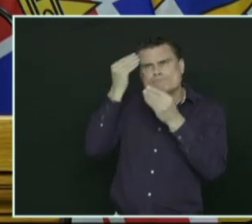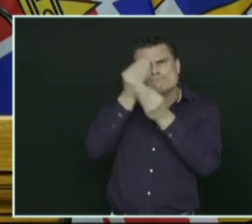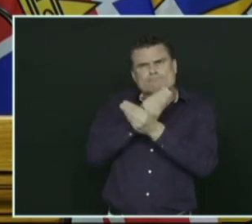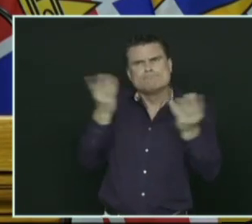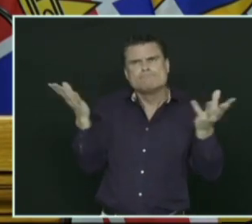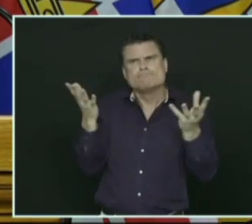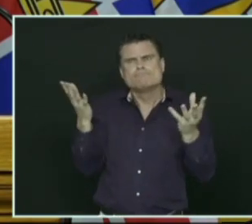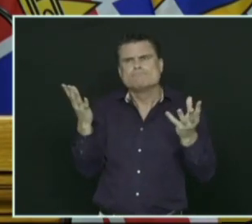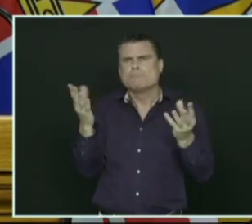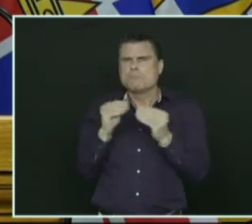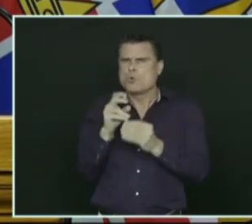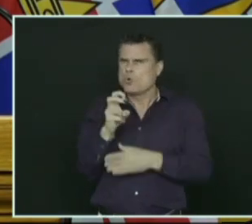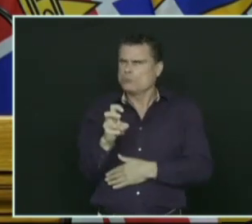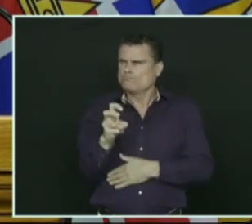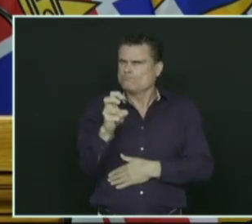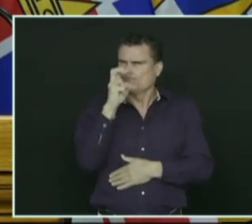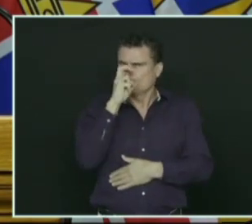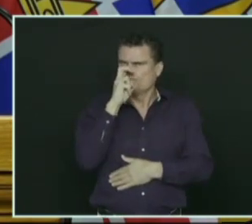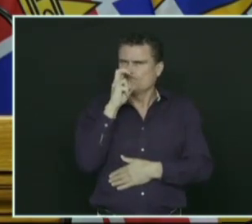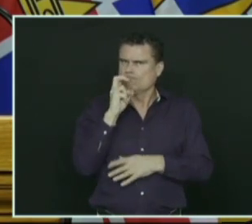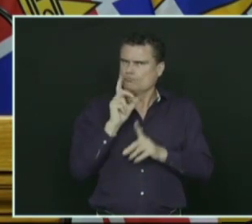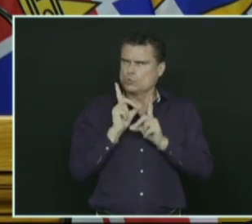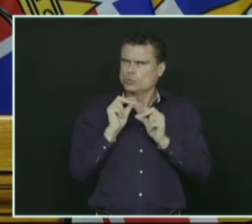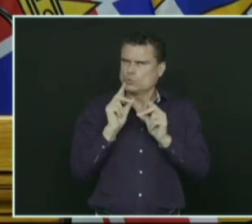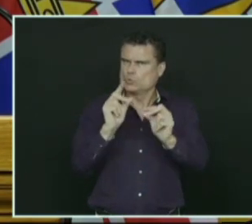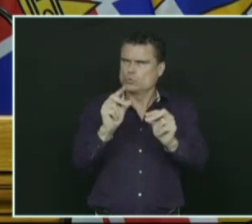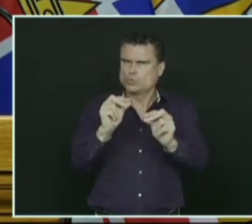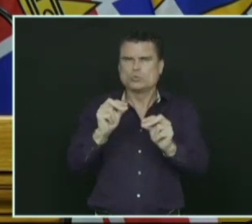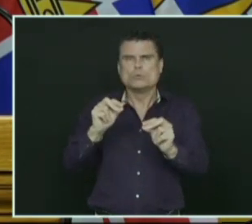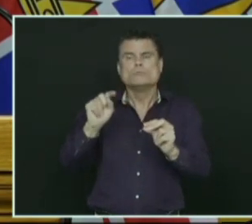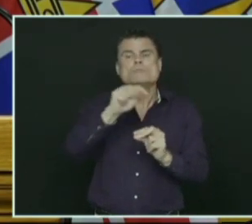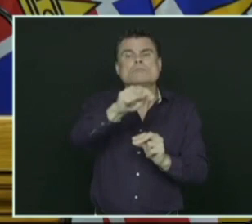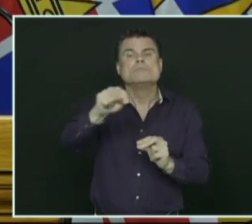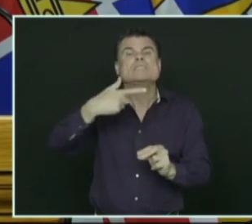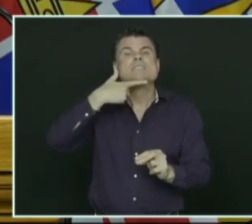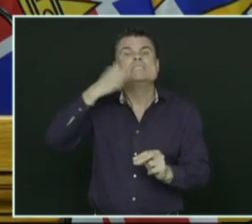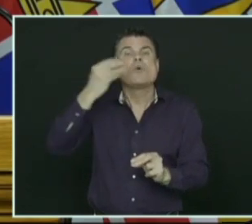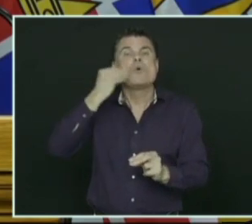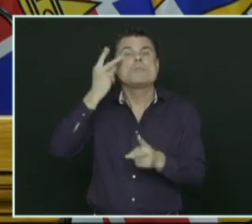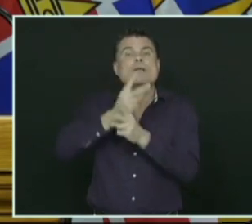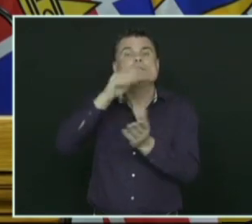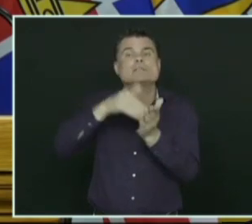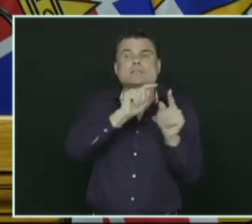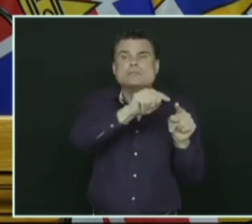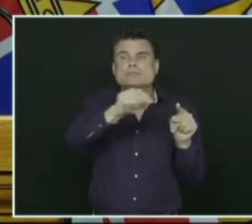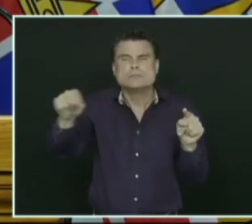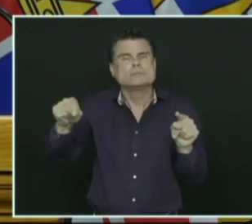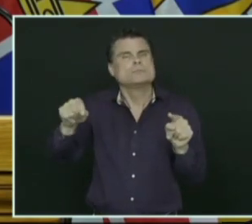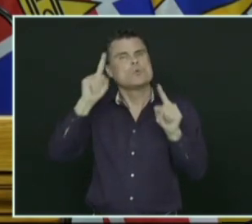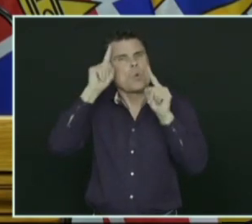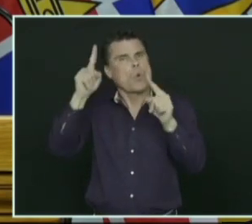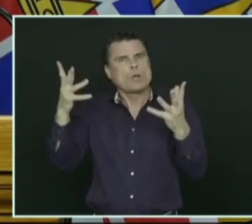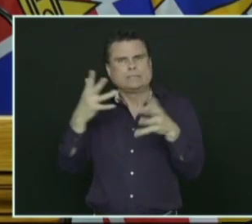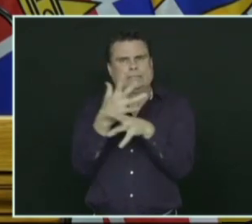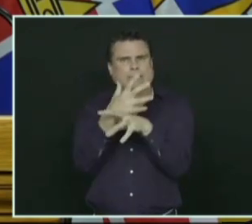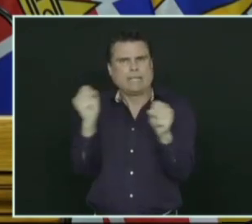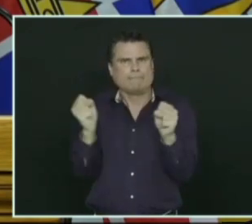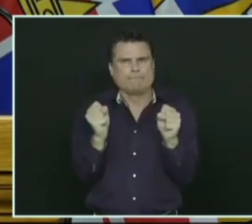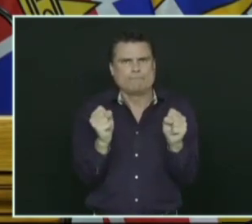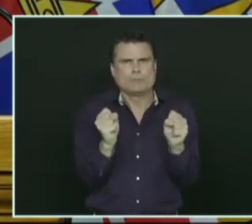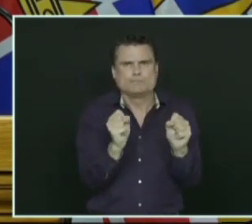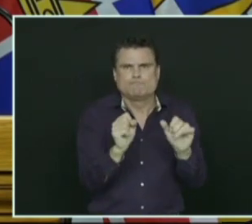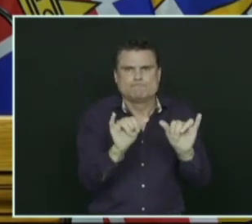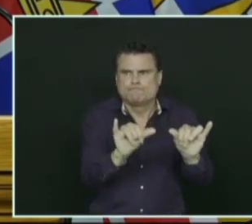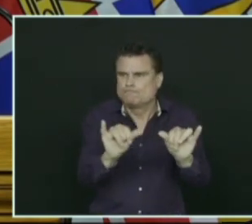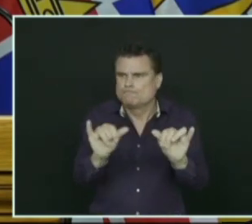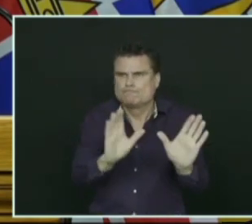where several cases were identified. And then, of course, once you identify a case, you know that there's people who have been exposed.